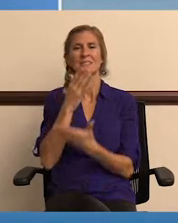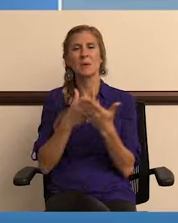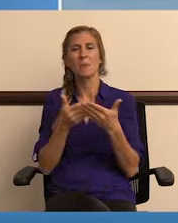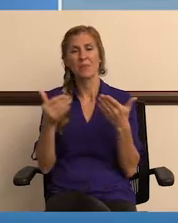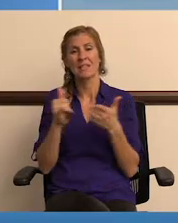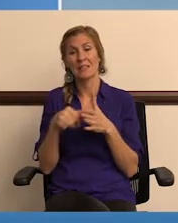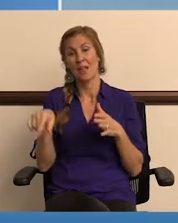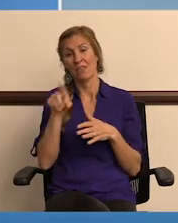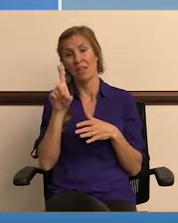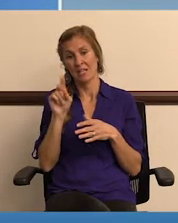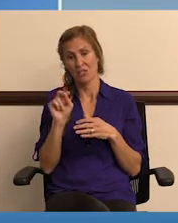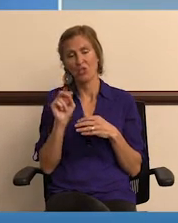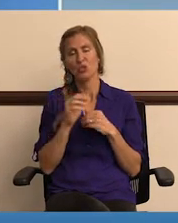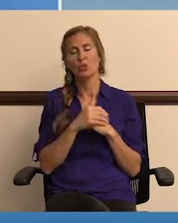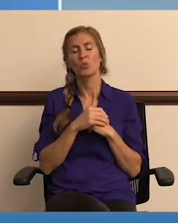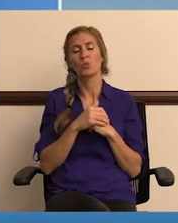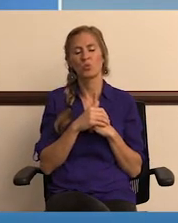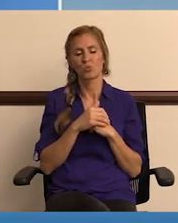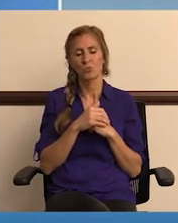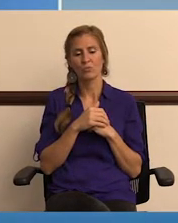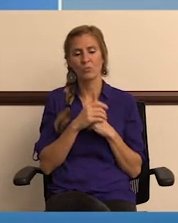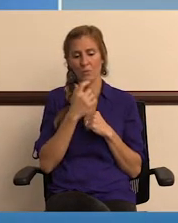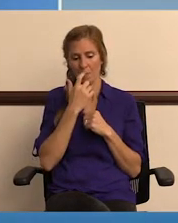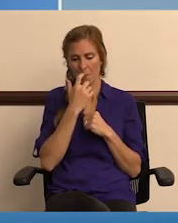All right, so you can see some of the things that they do.